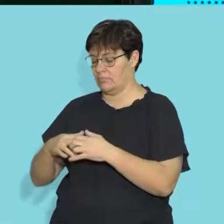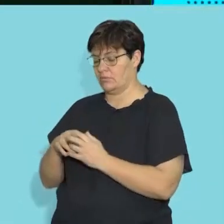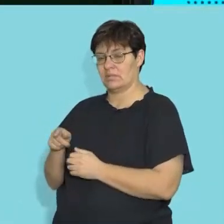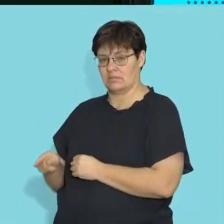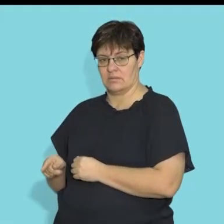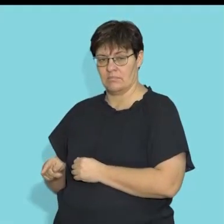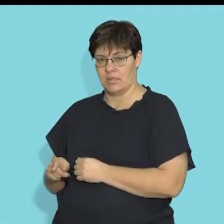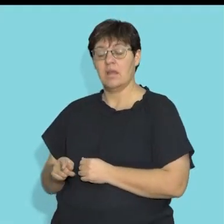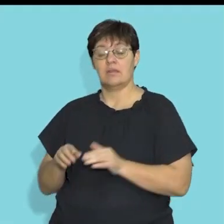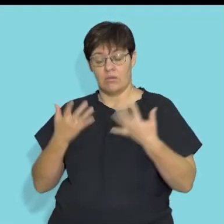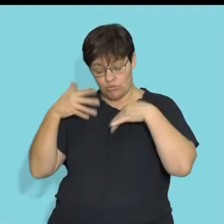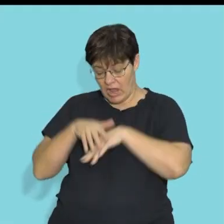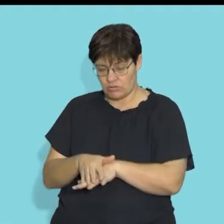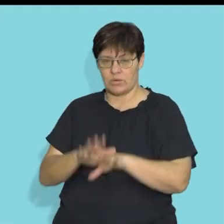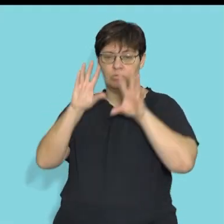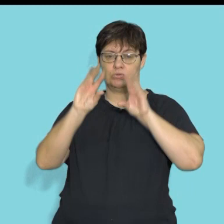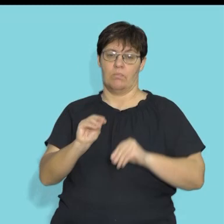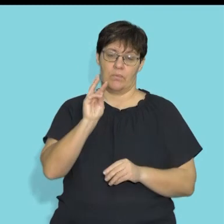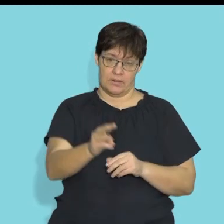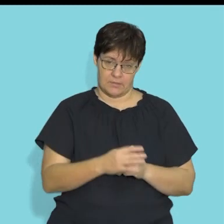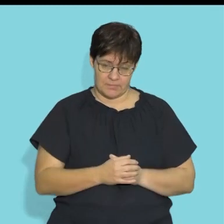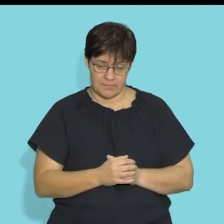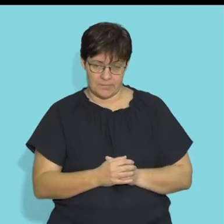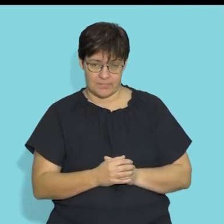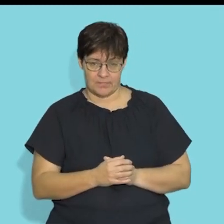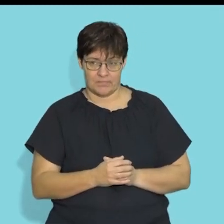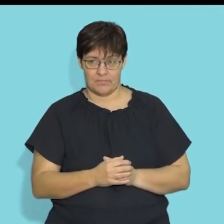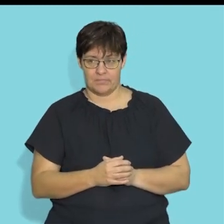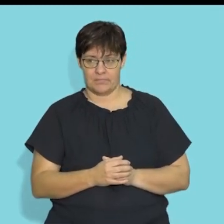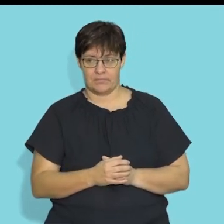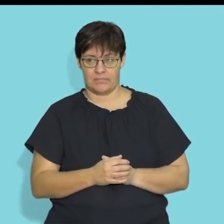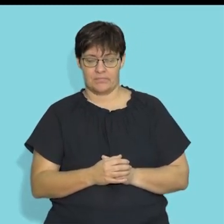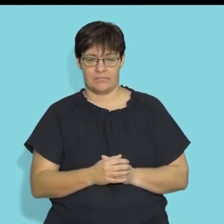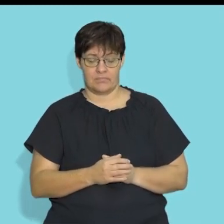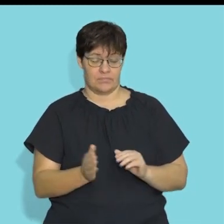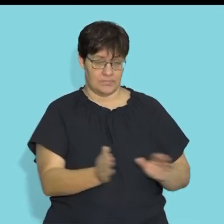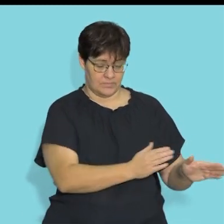end up stopping or finishing at a stage.